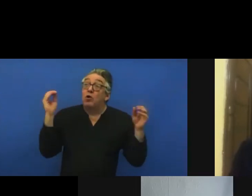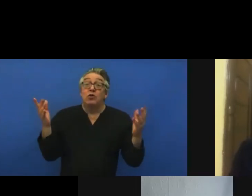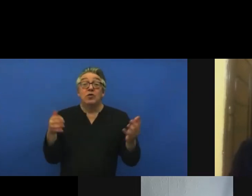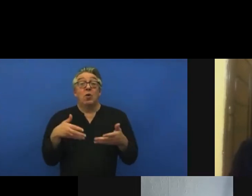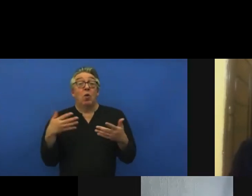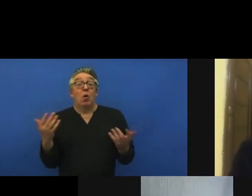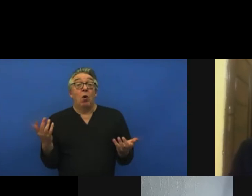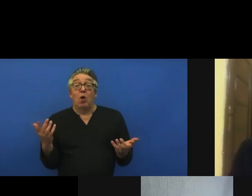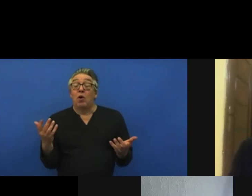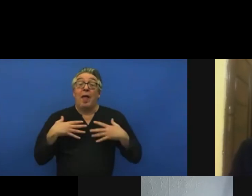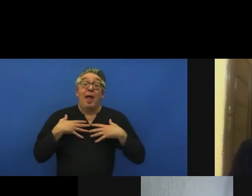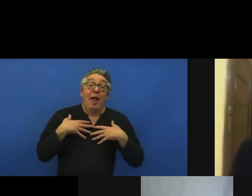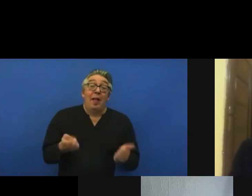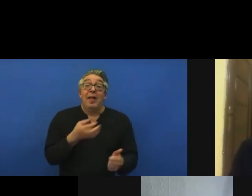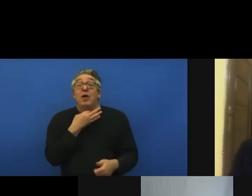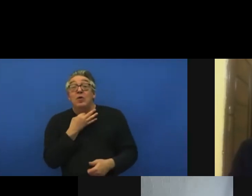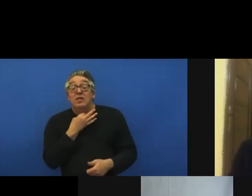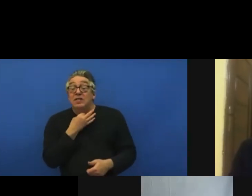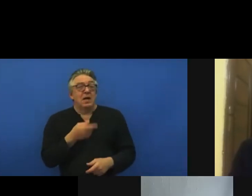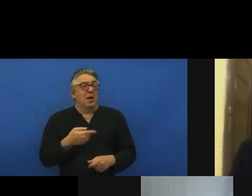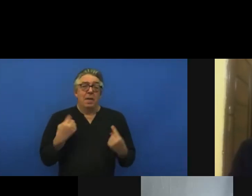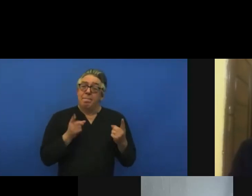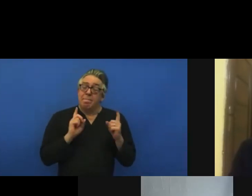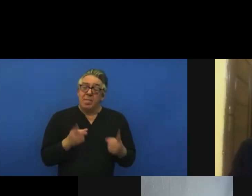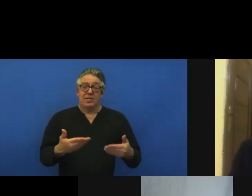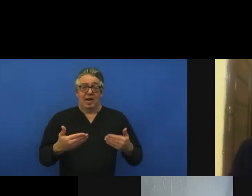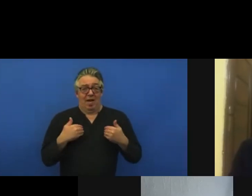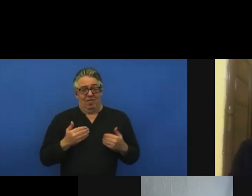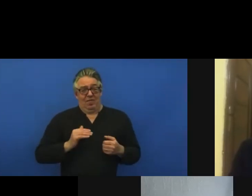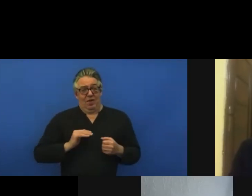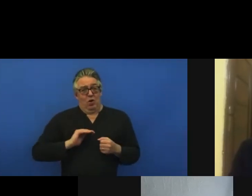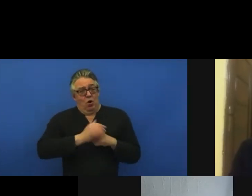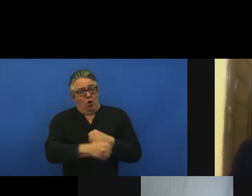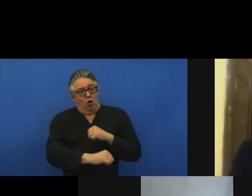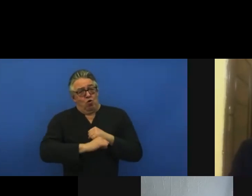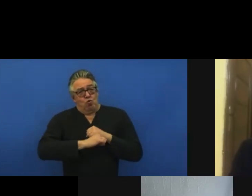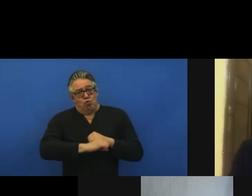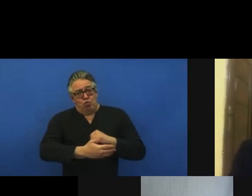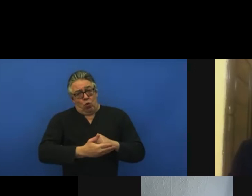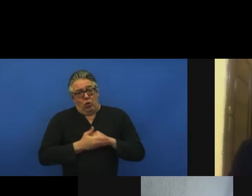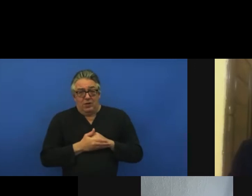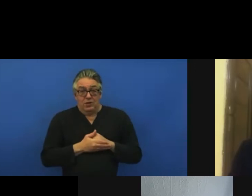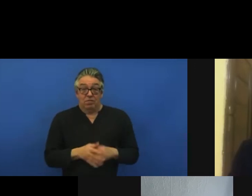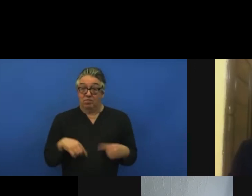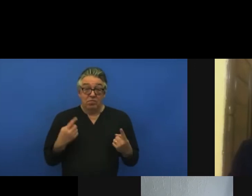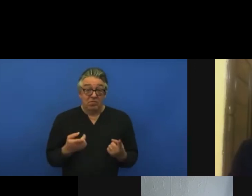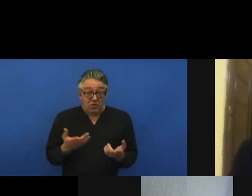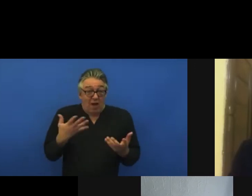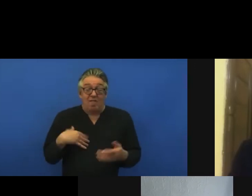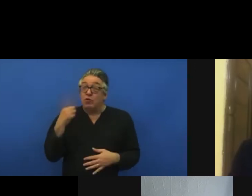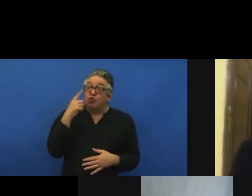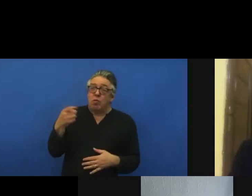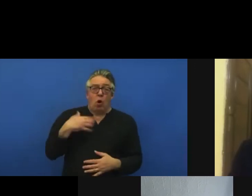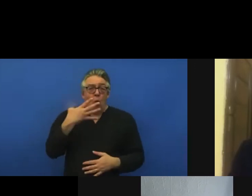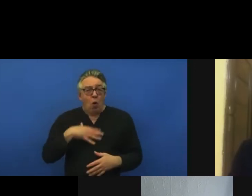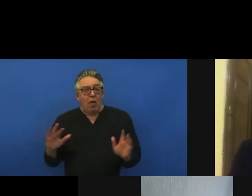because children with disability have also their own dreams and have their own ambitions that they would like to achieve during their